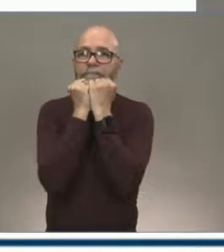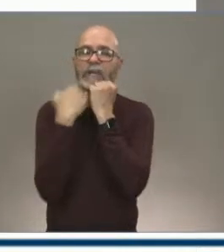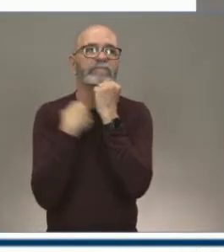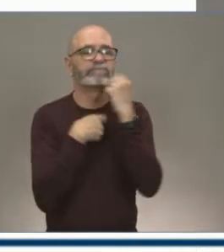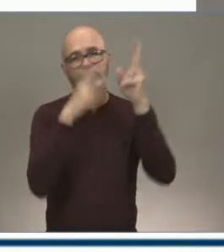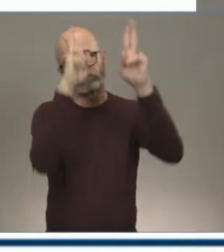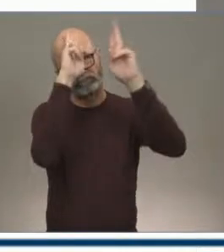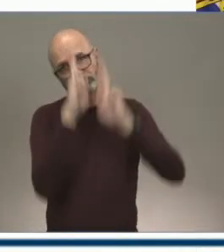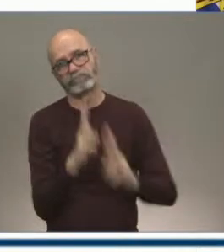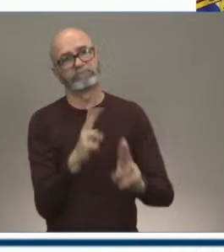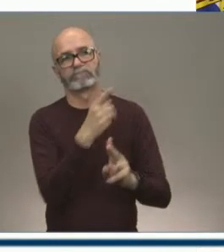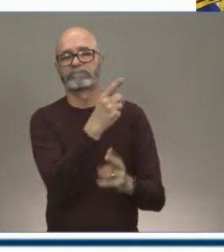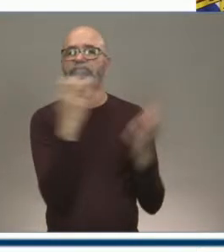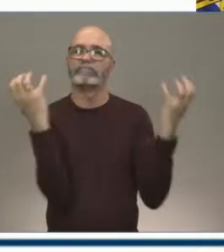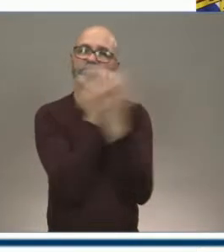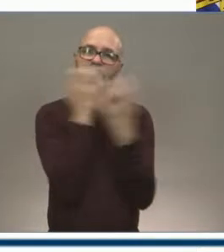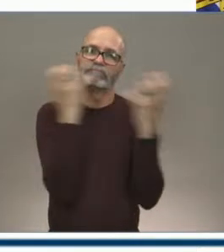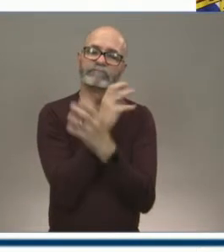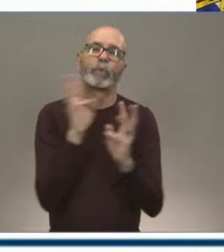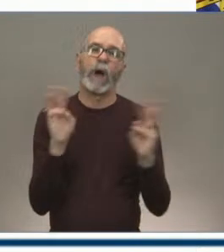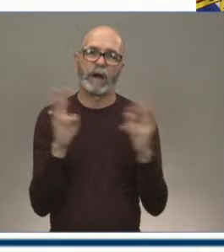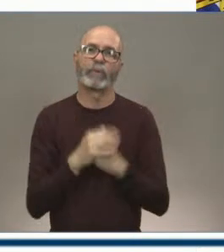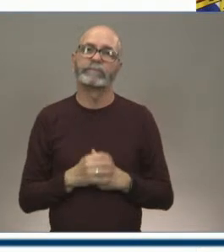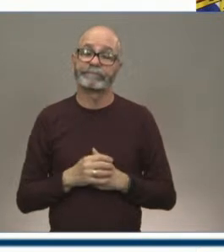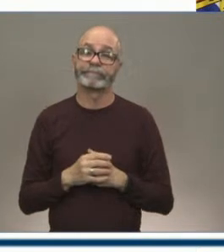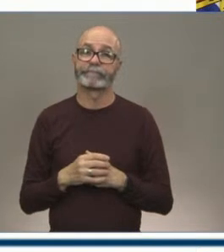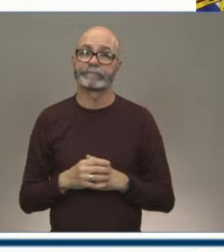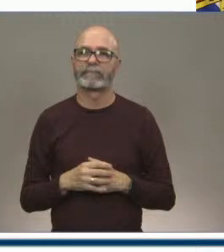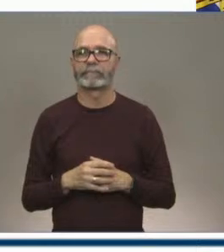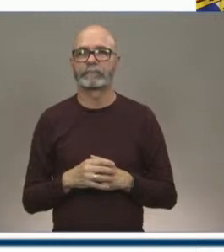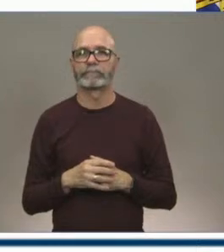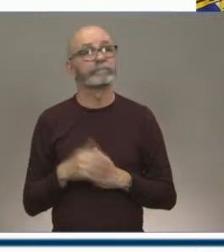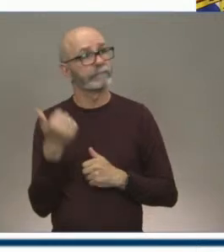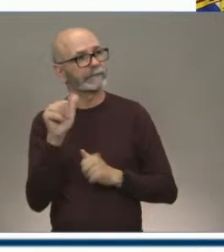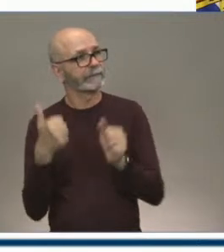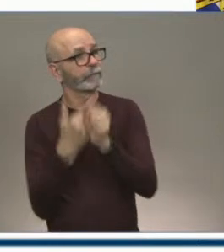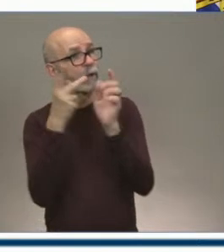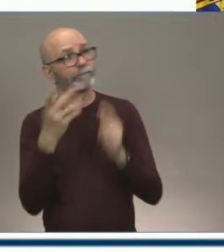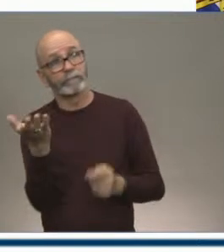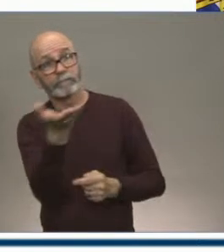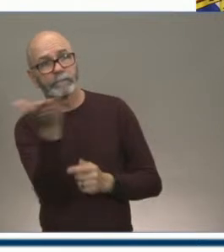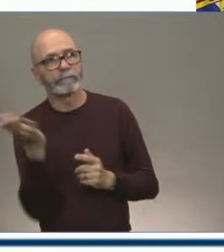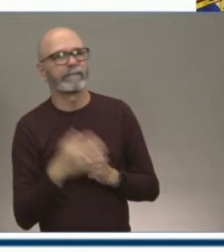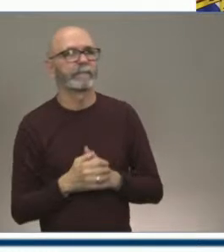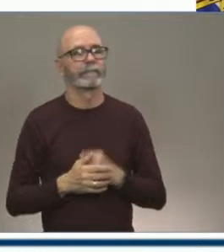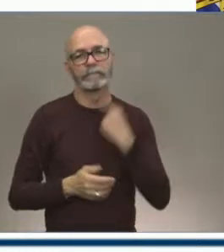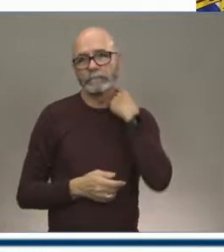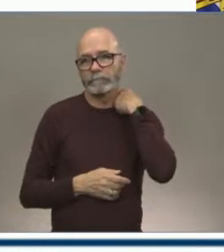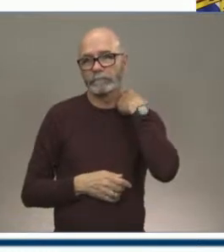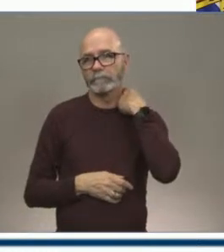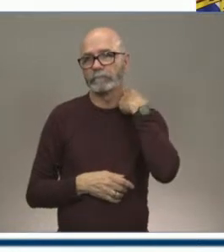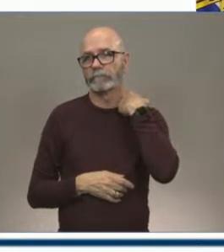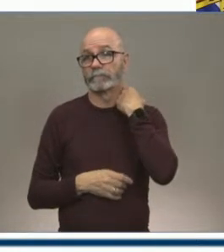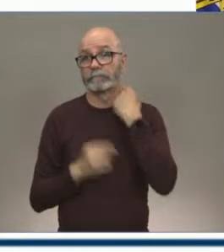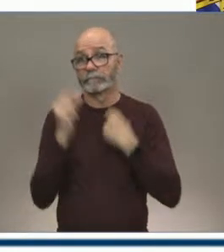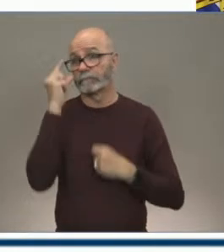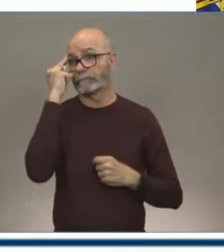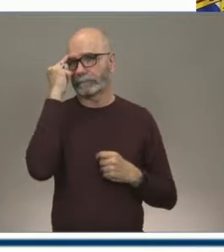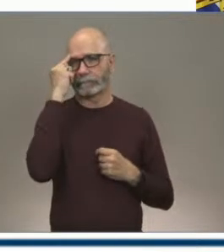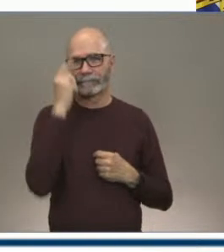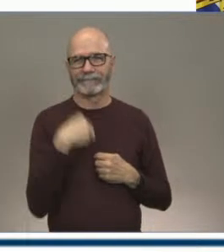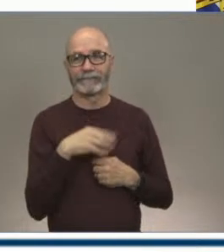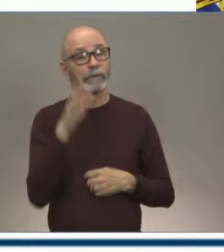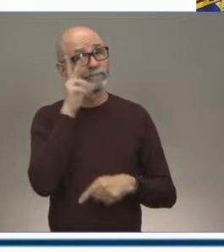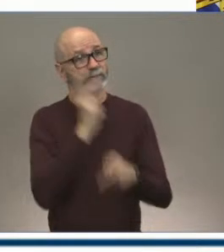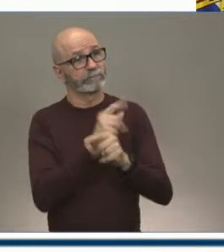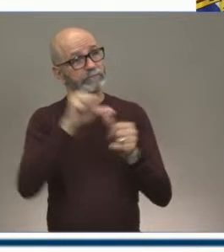that. John, do you have a follow-up? Yeah. Do you expect will you keep in touch? Yes,